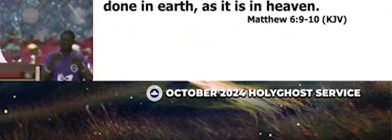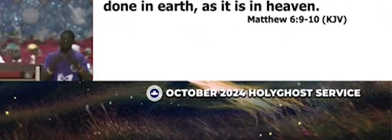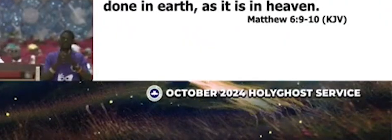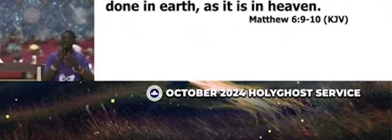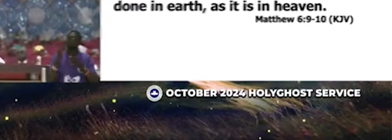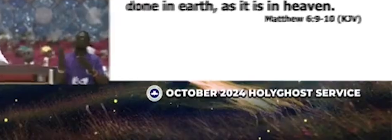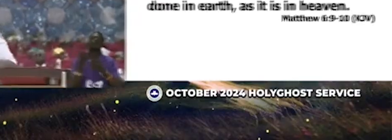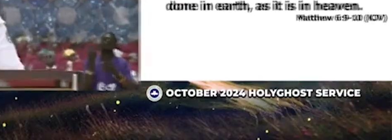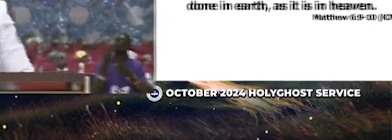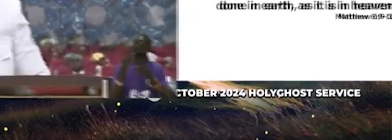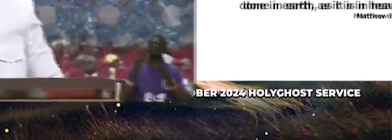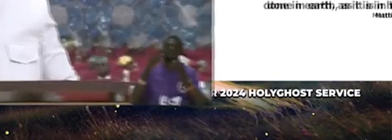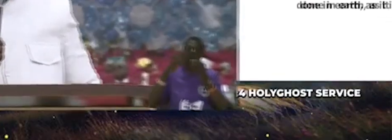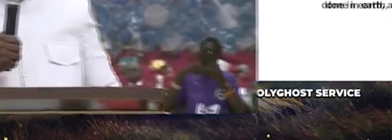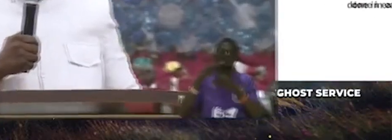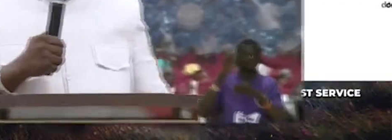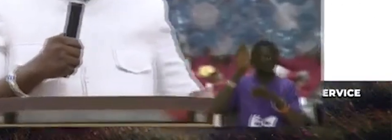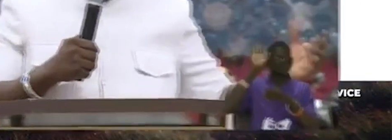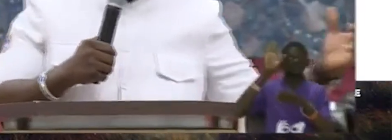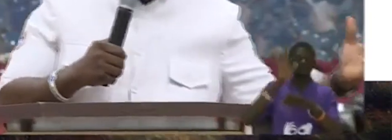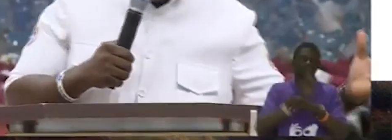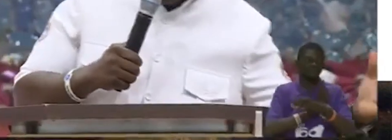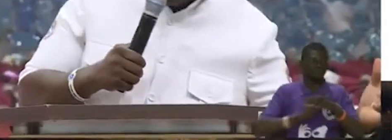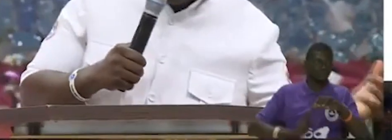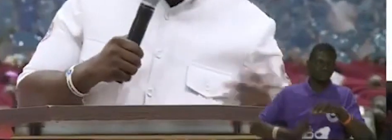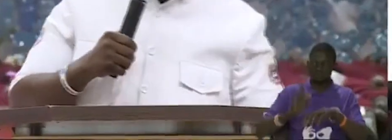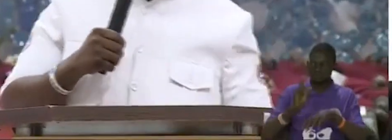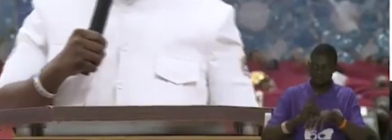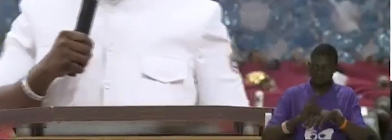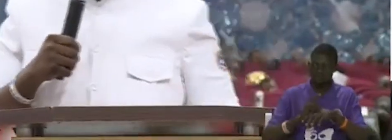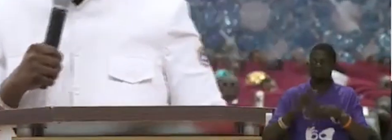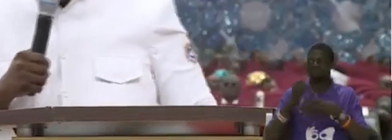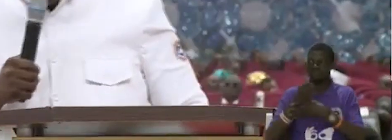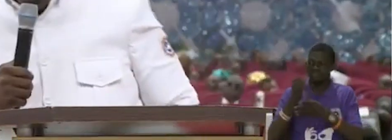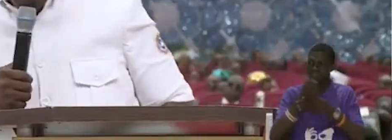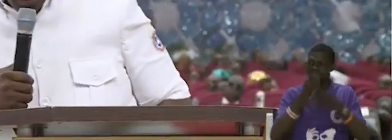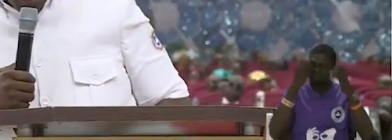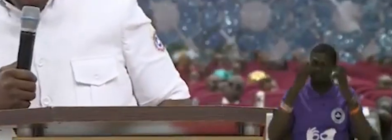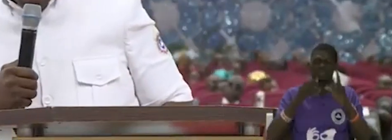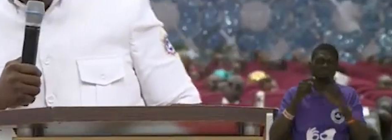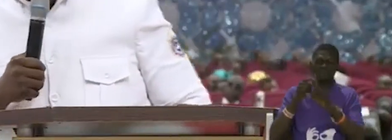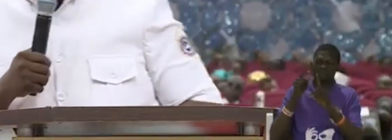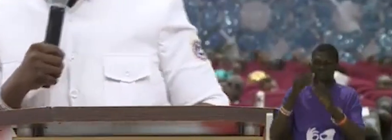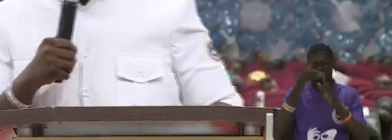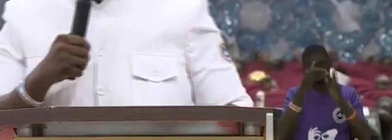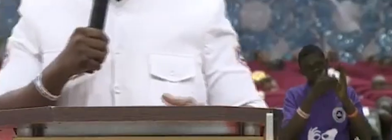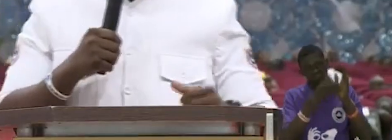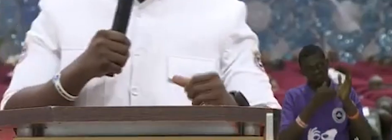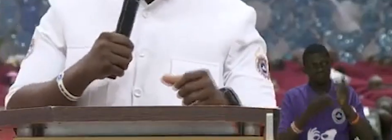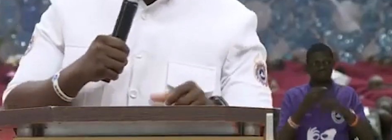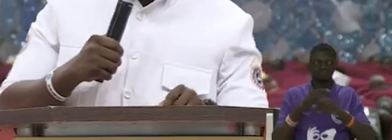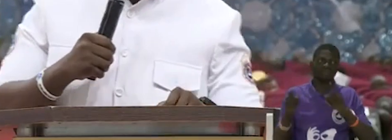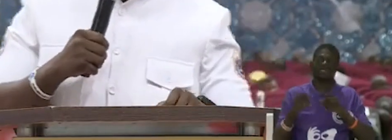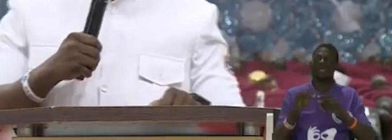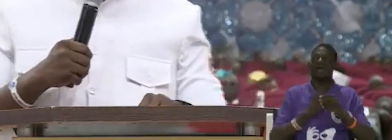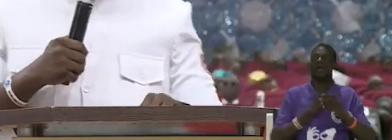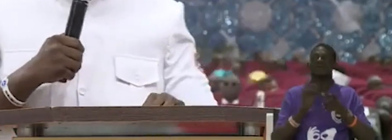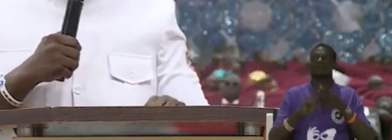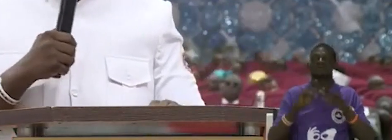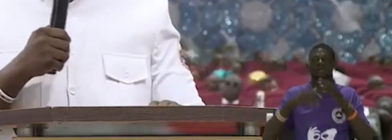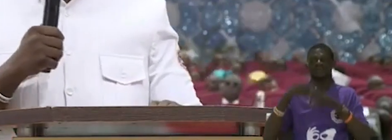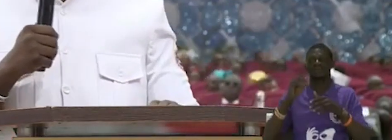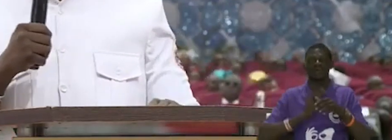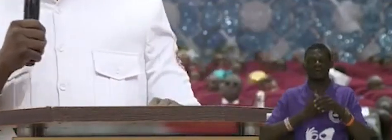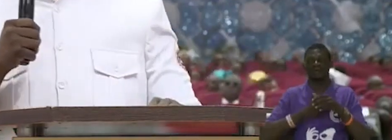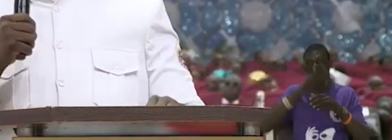kingdom. Of course, they've shared many points. But if I'm taking a leaf out of our Father in the